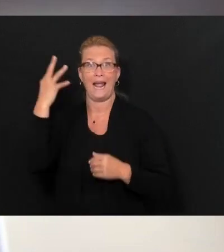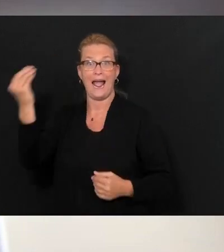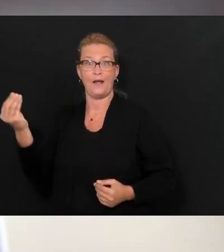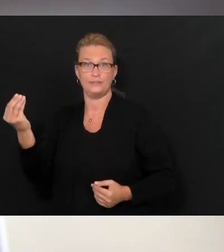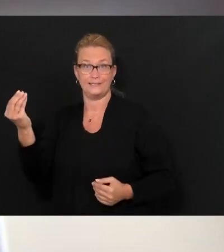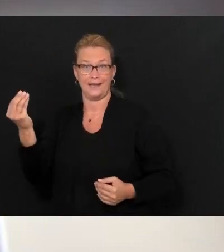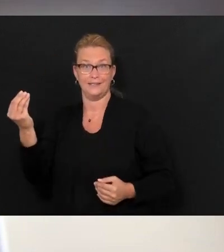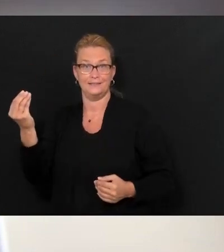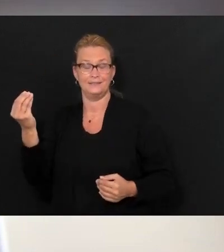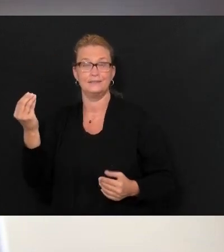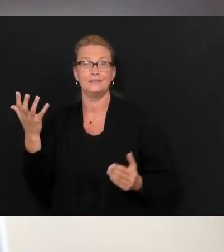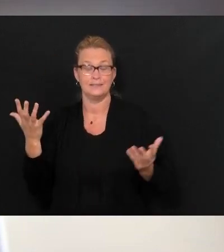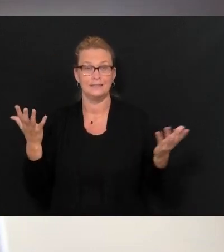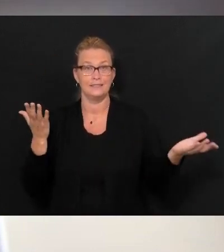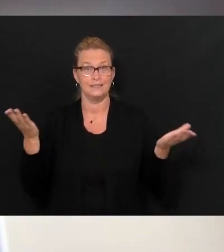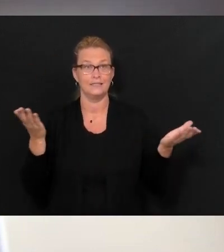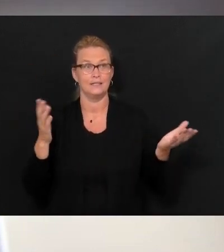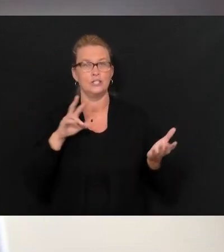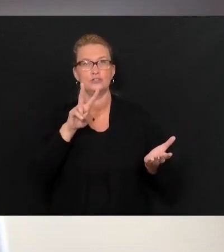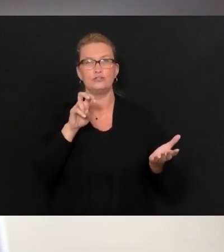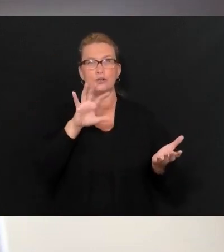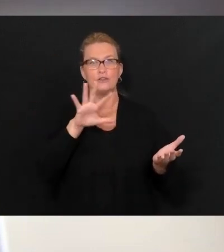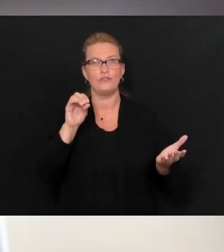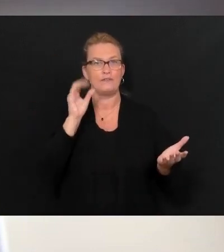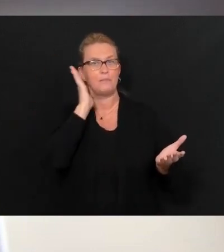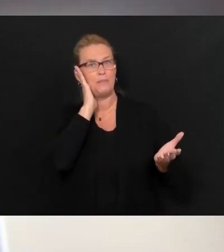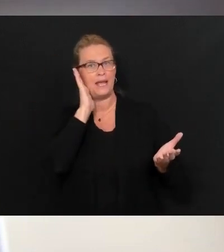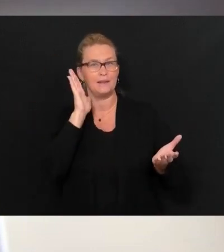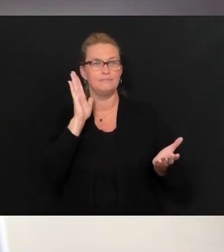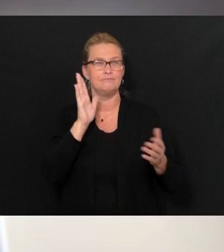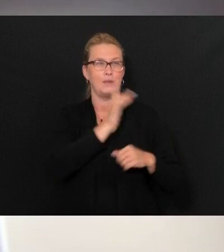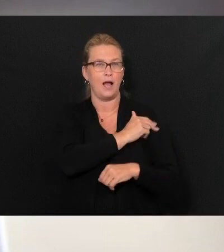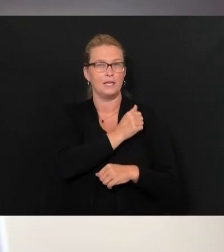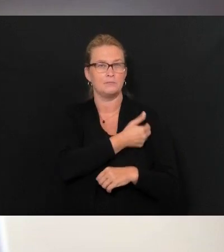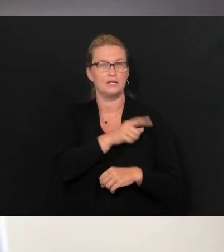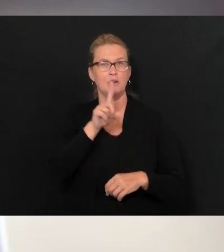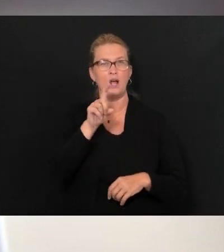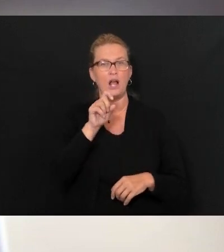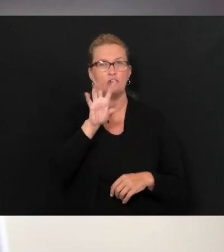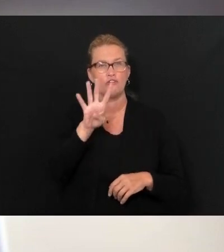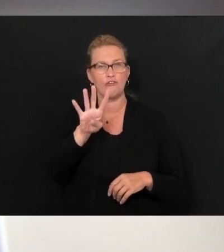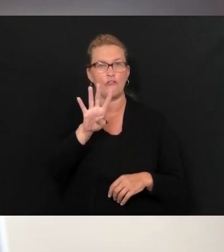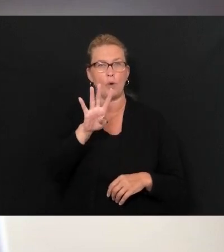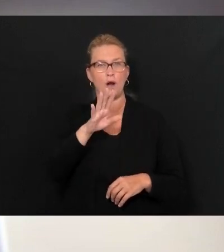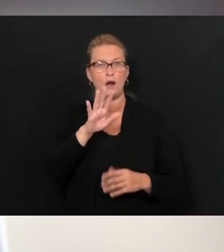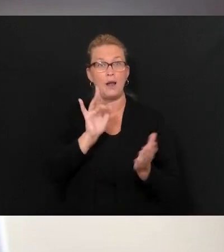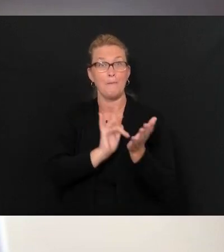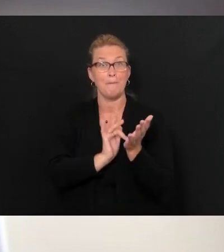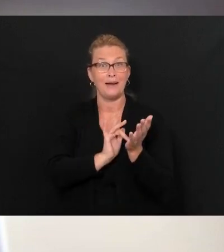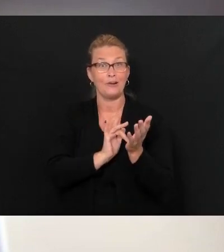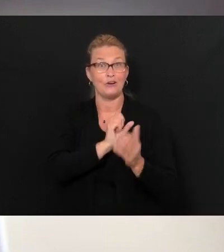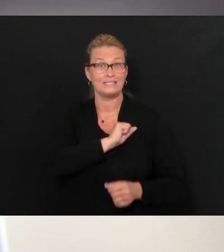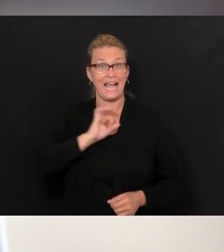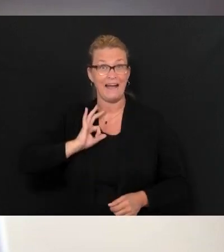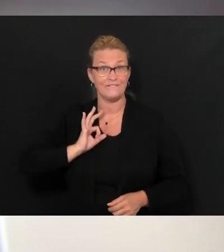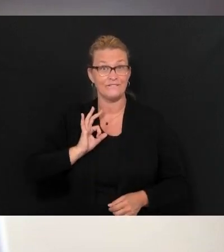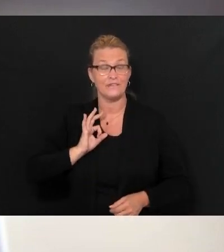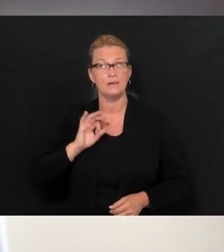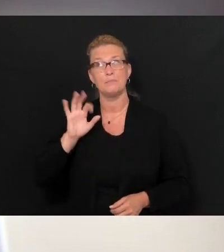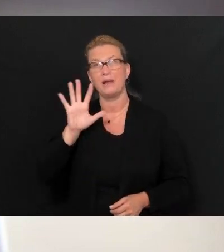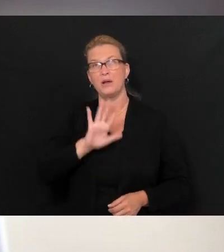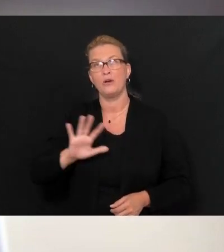a structure. A 250-bed hospital takes about 104 medical staff and about